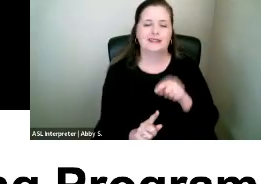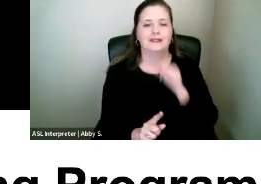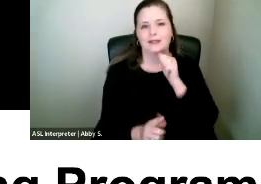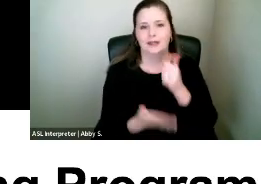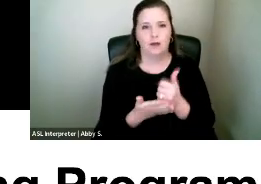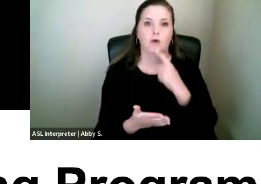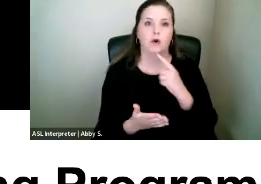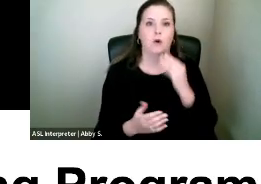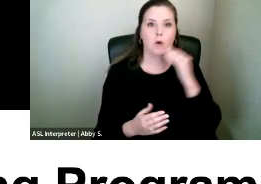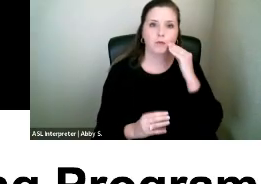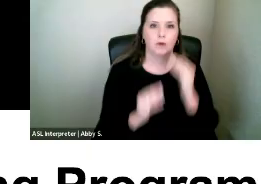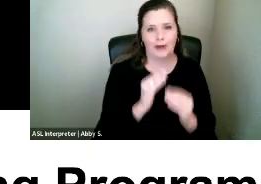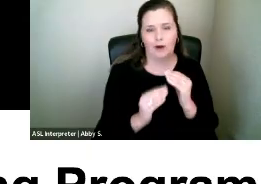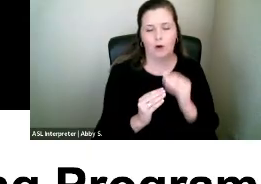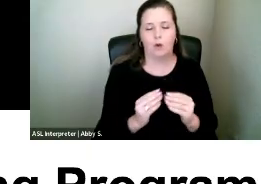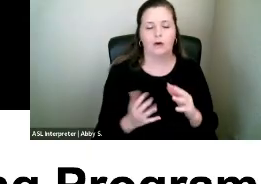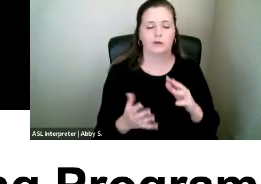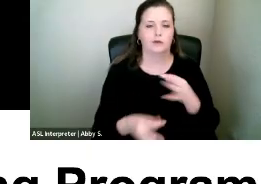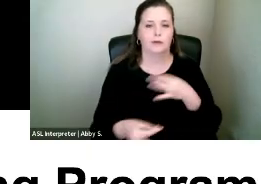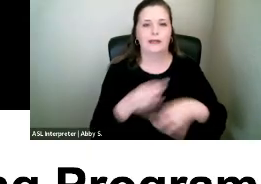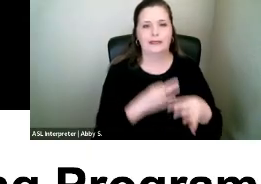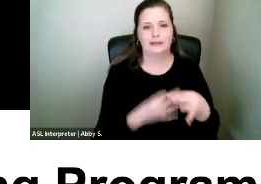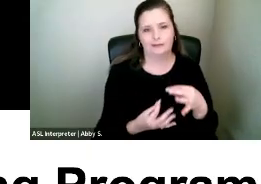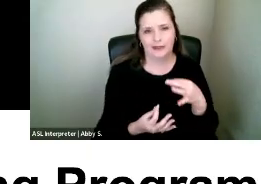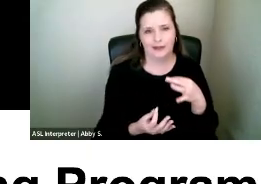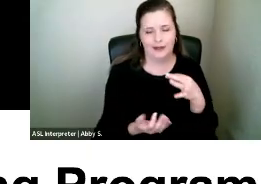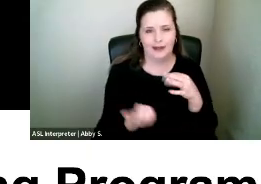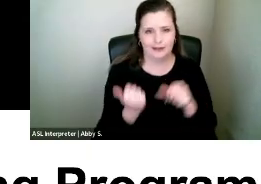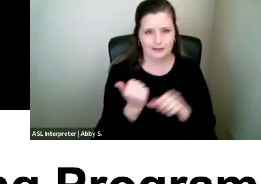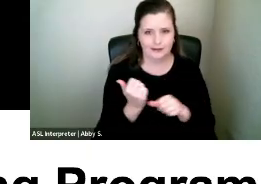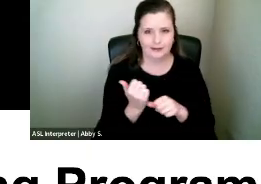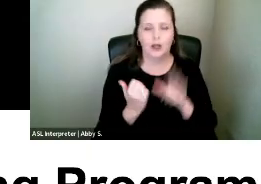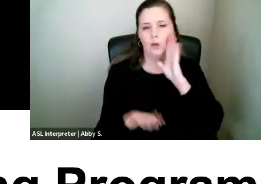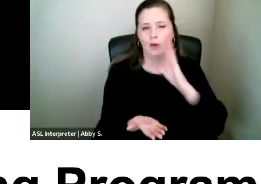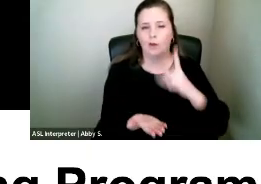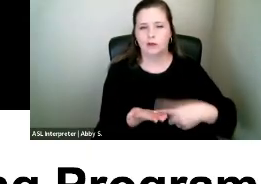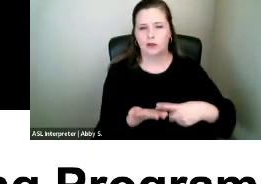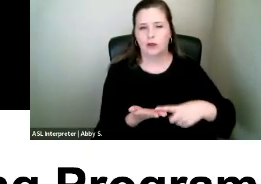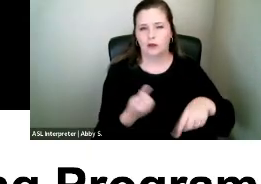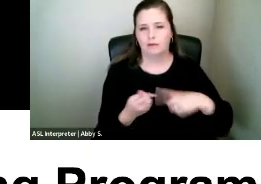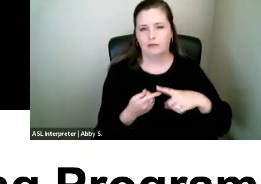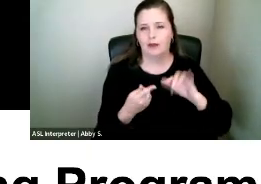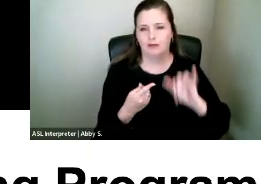assistance. And we'll talk about those assistance further.